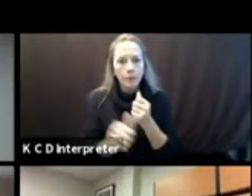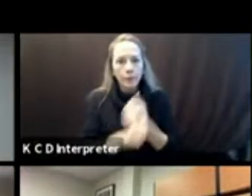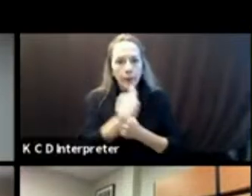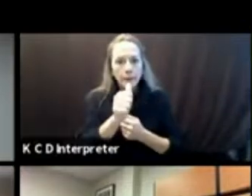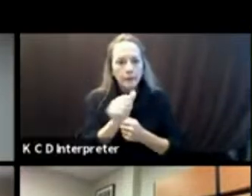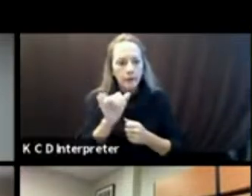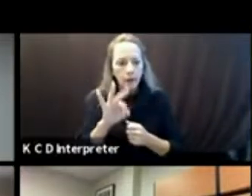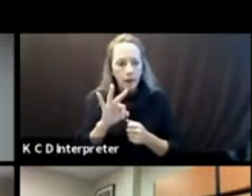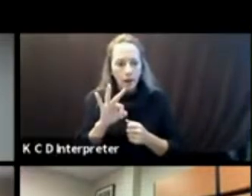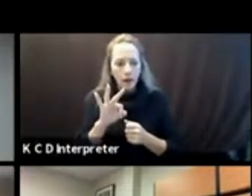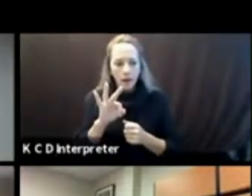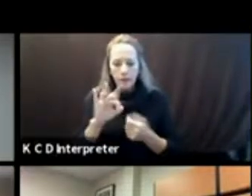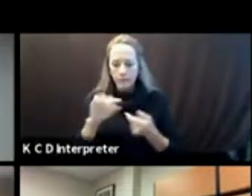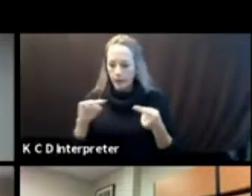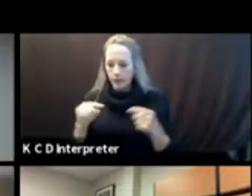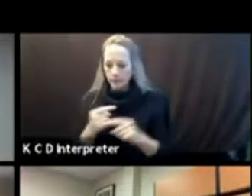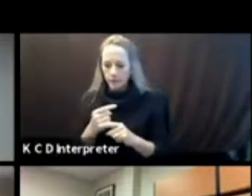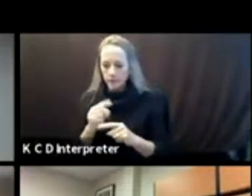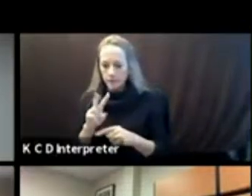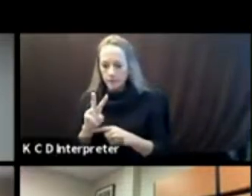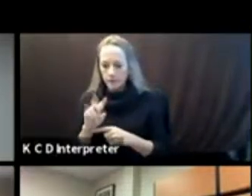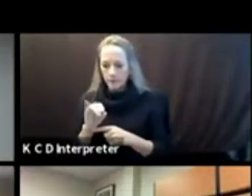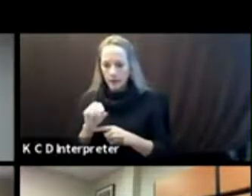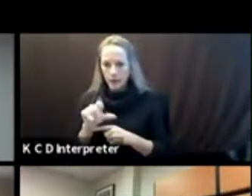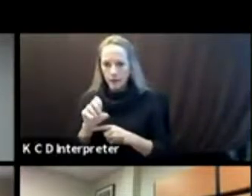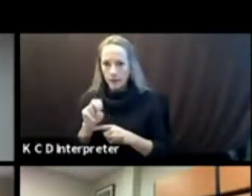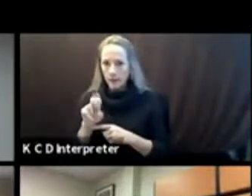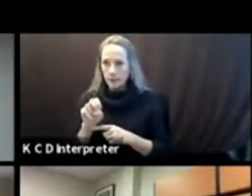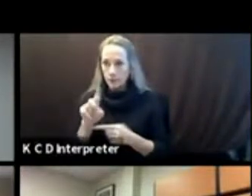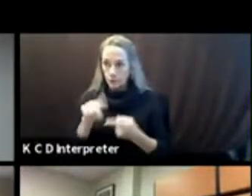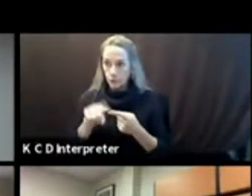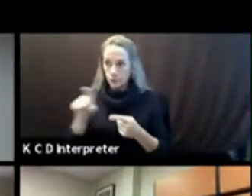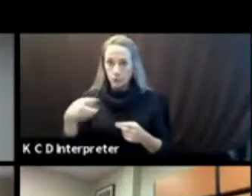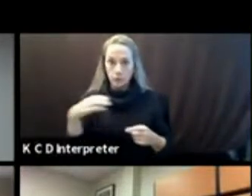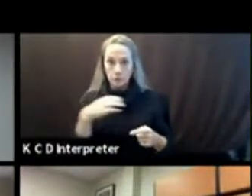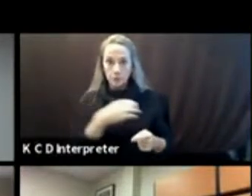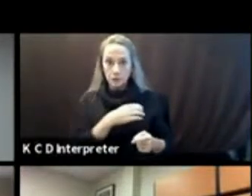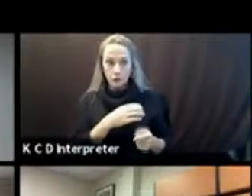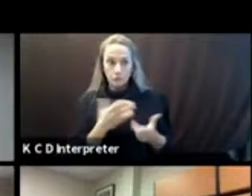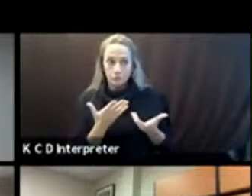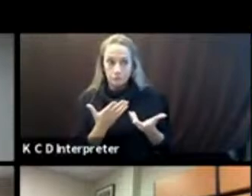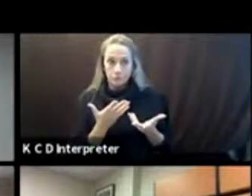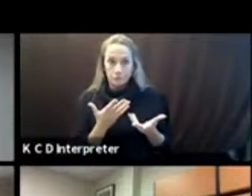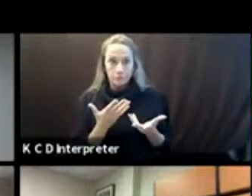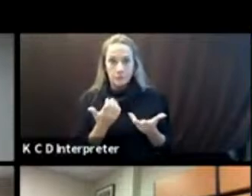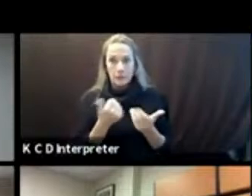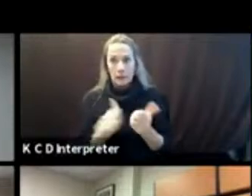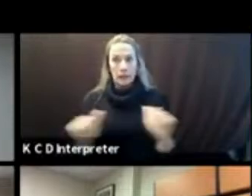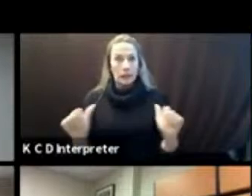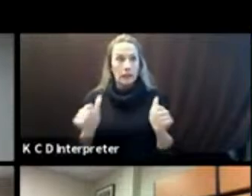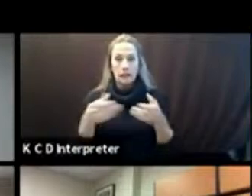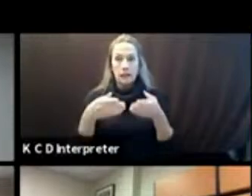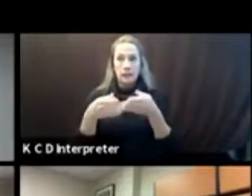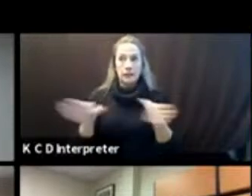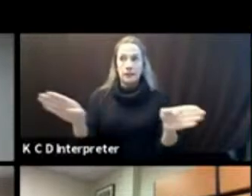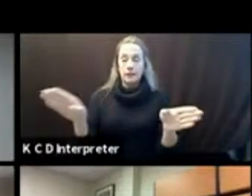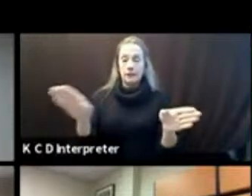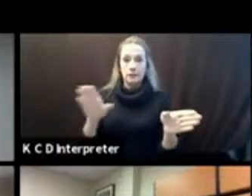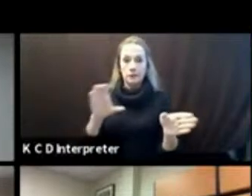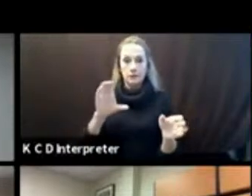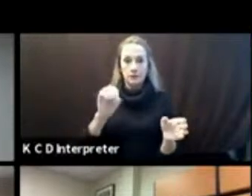violence directly to the county commission. I would say broader than just any public official, but of course,